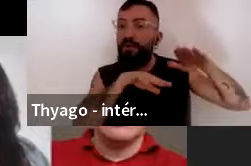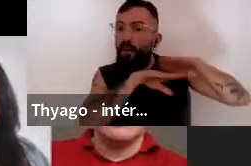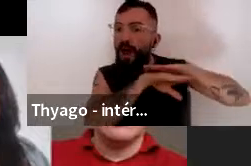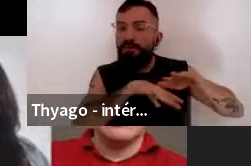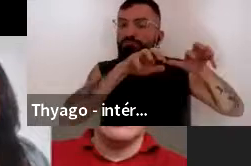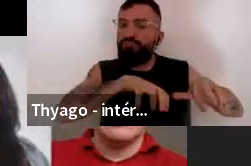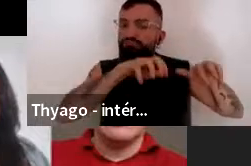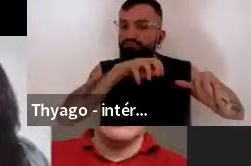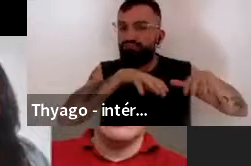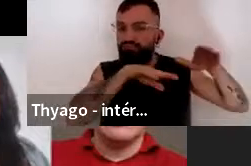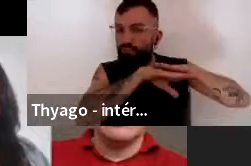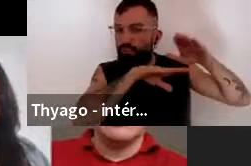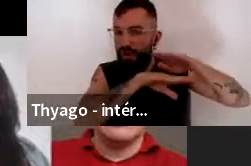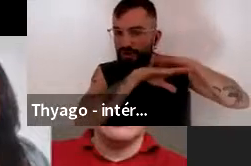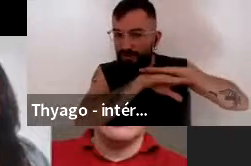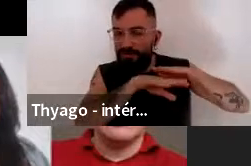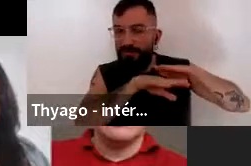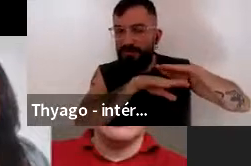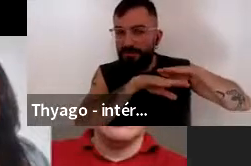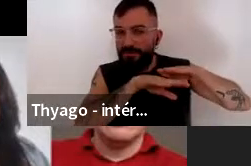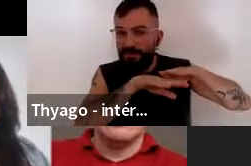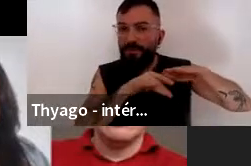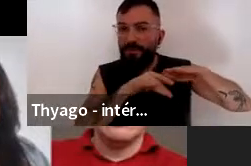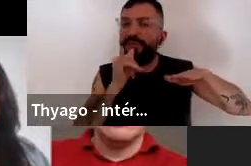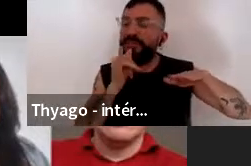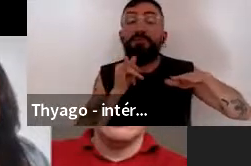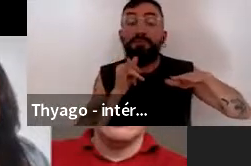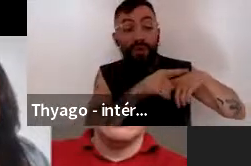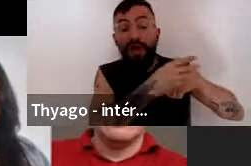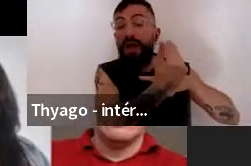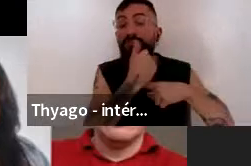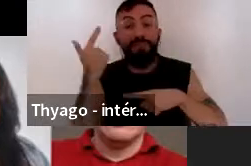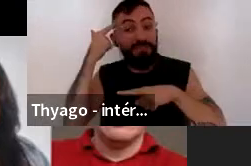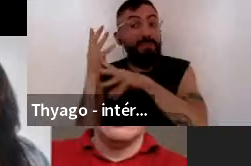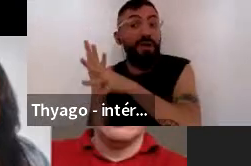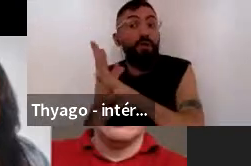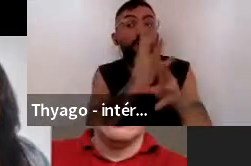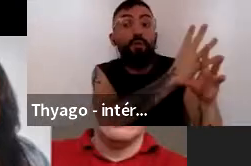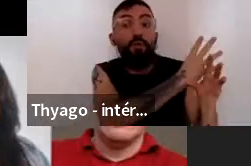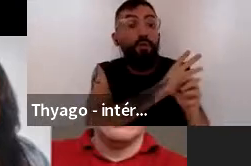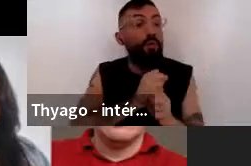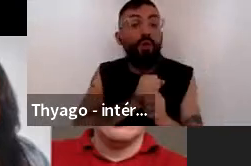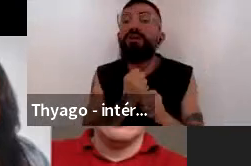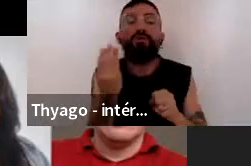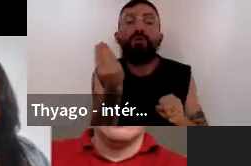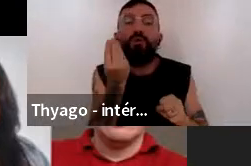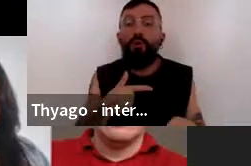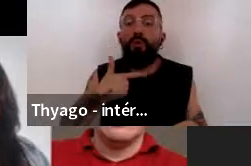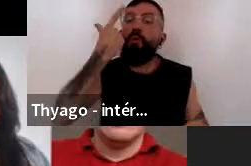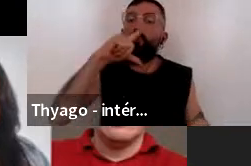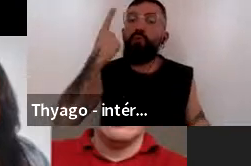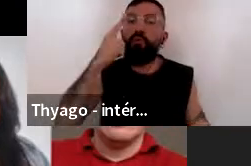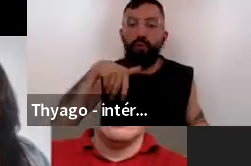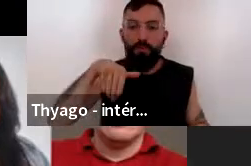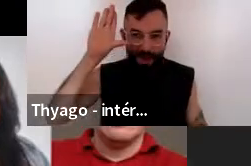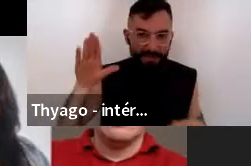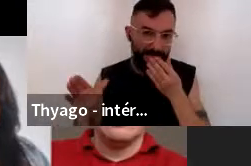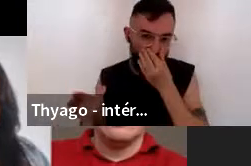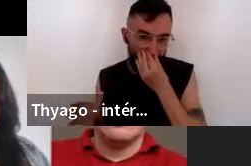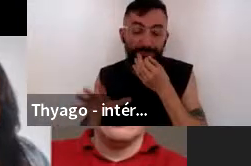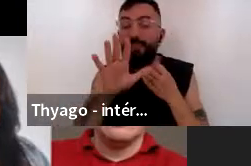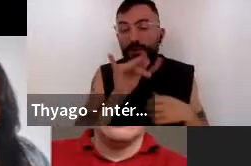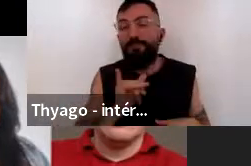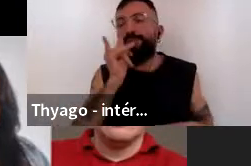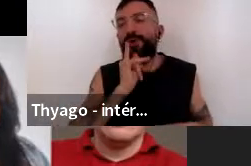retrieve information for quantitative analysis. Okay, so now I'll show you an example